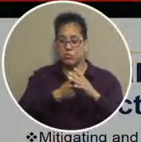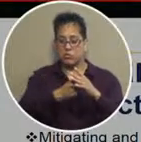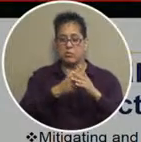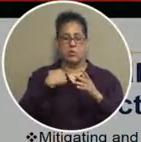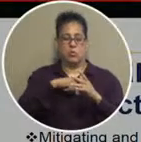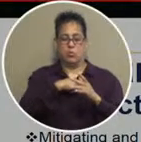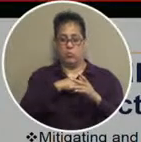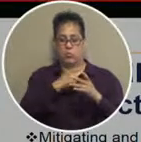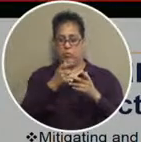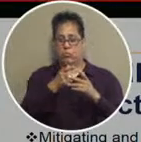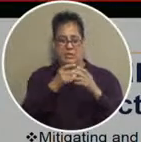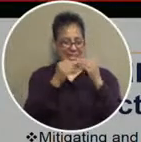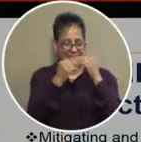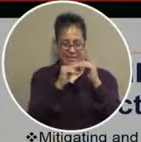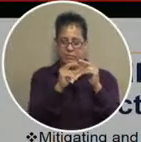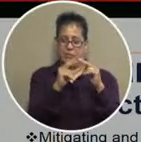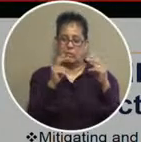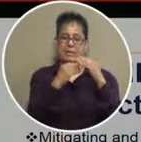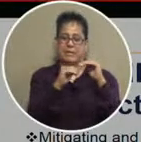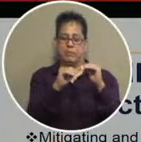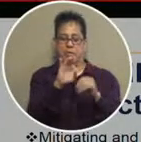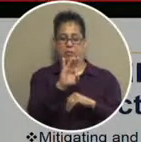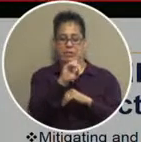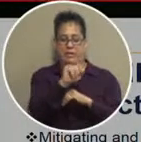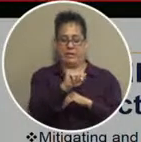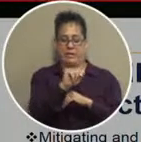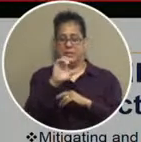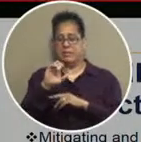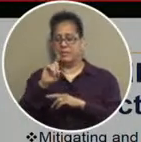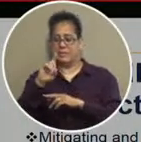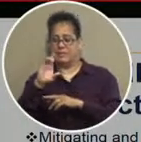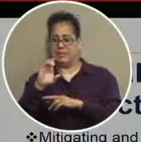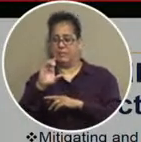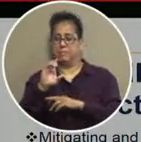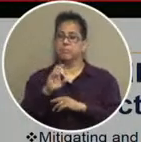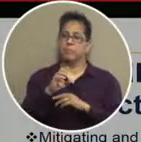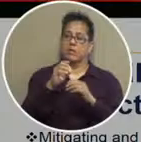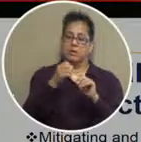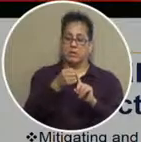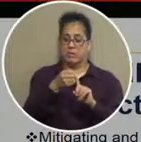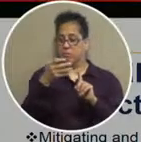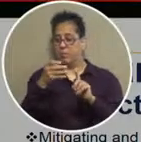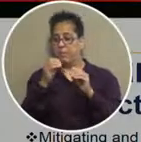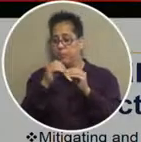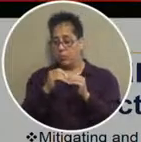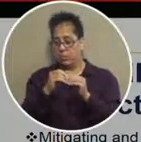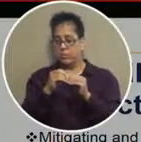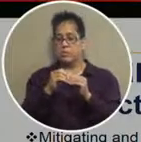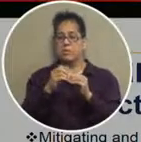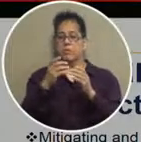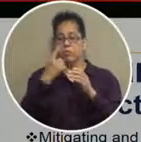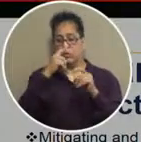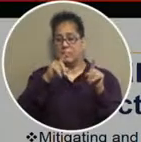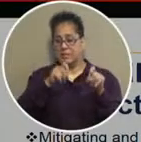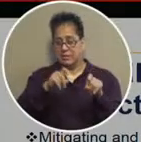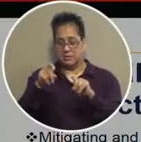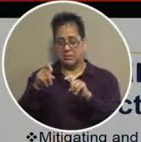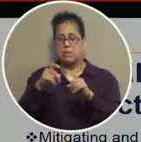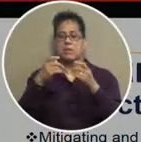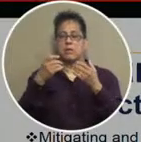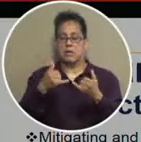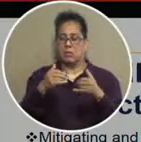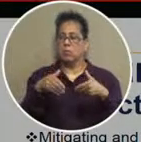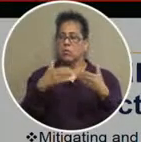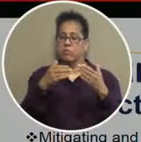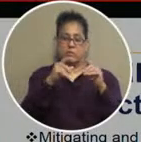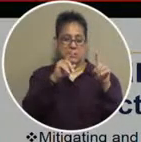strict guidance or limitations through FDA and CDC. With the expansion of supply chain for testing, we are now able to